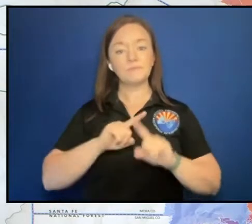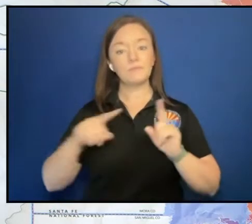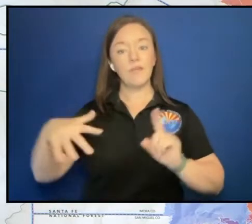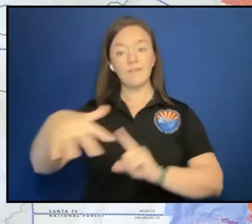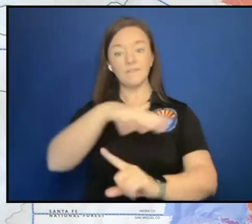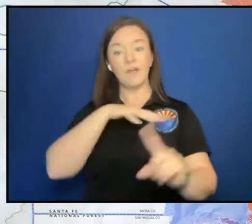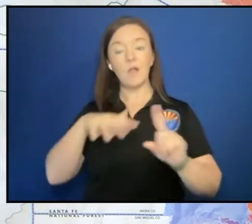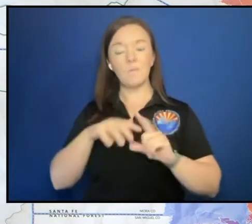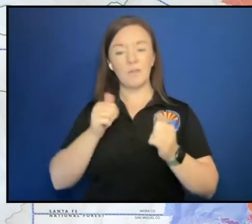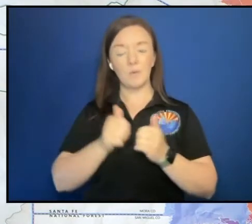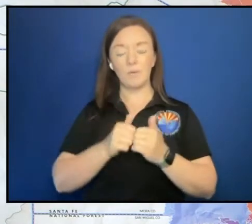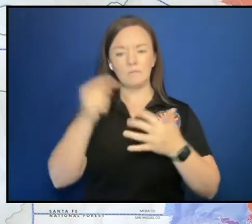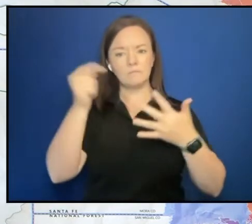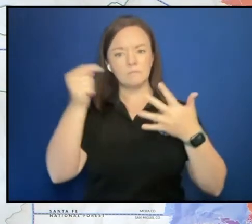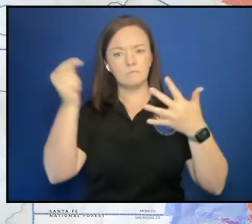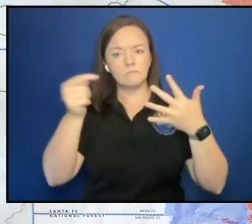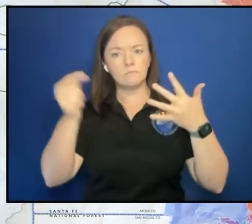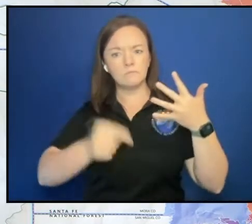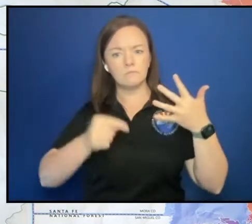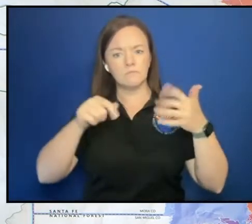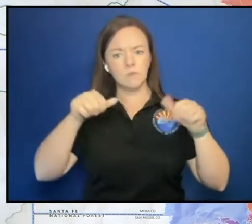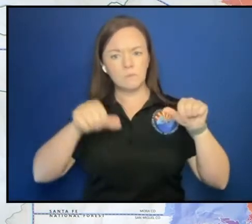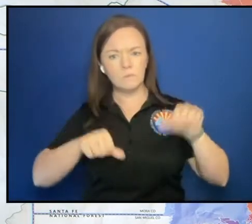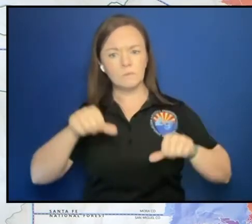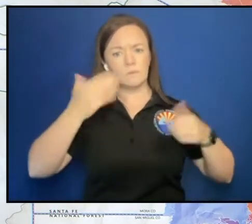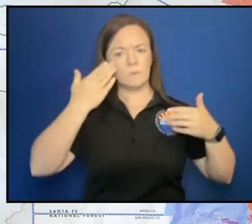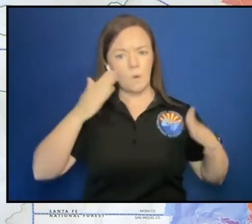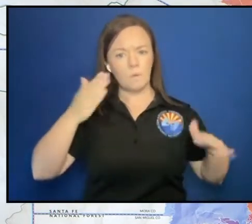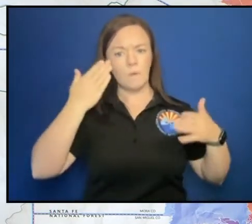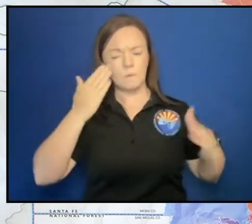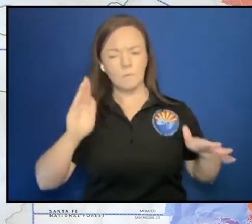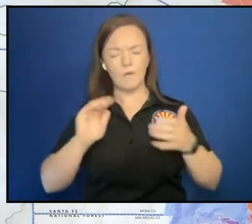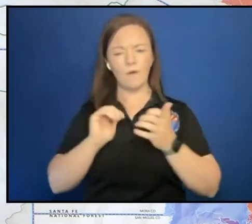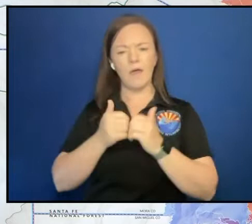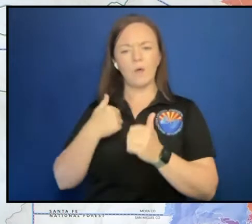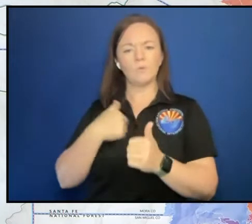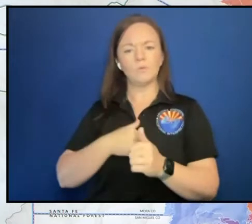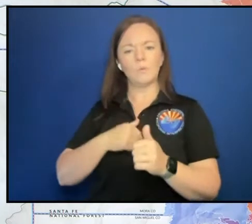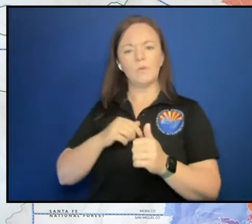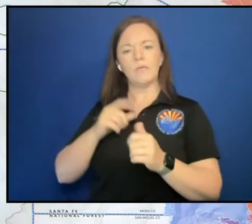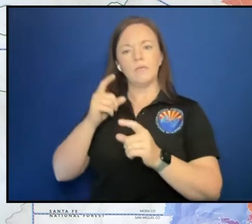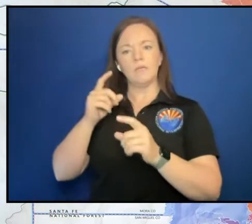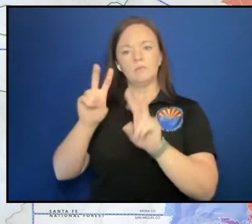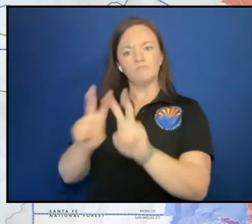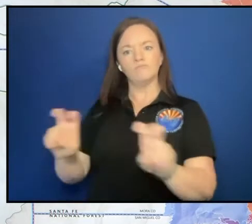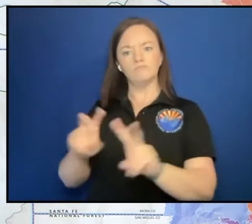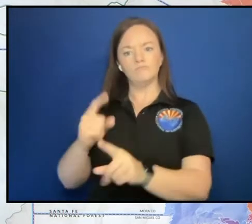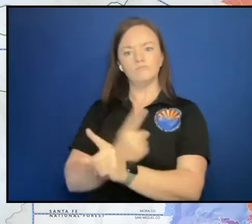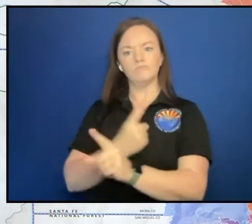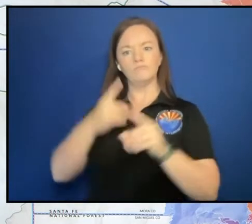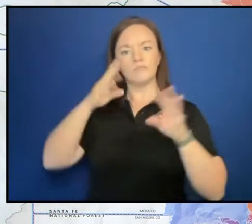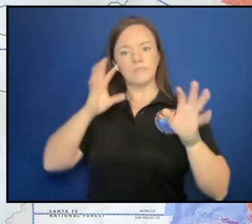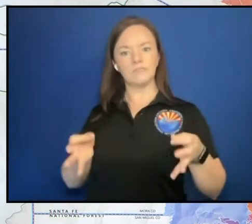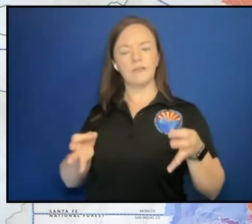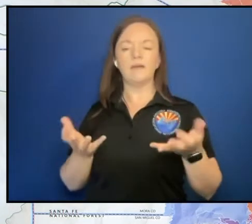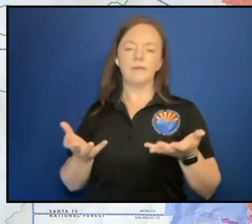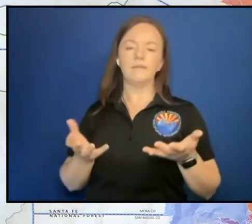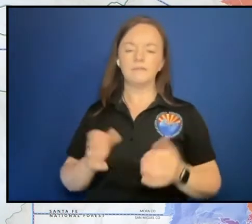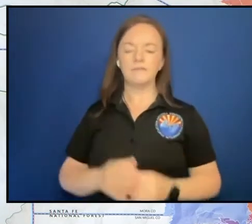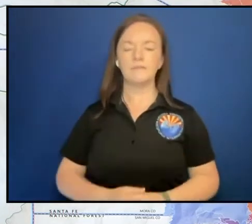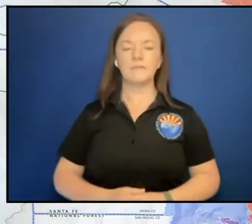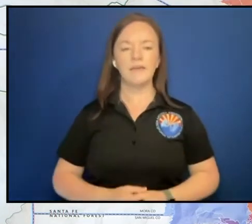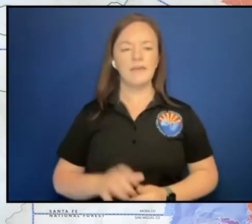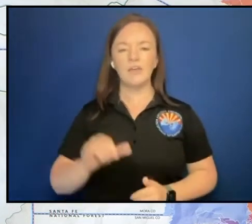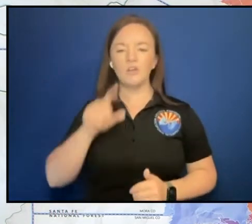of uncertainty, that whole notion of us being rational decision makers kind of falls apart. And the reason it falls apart